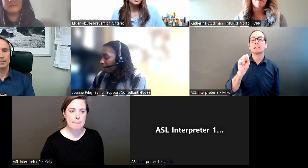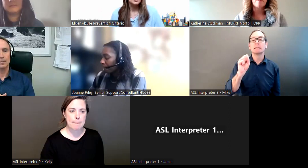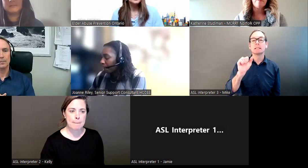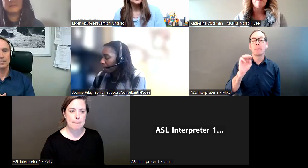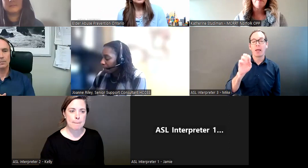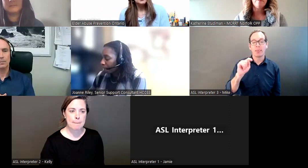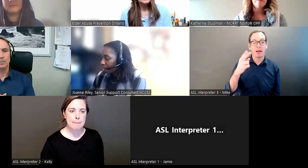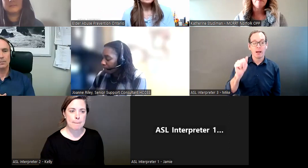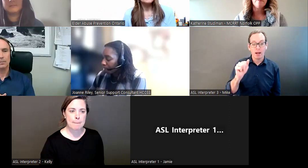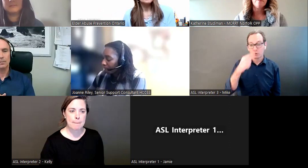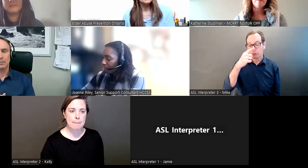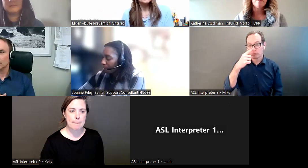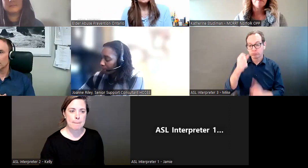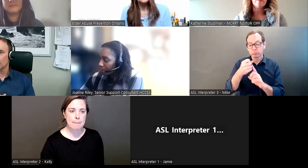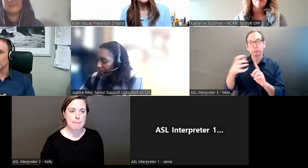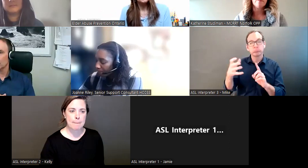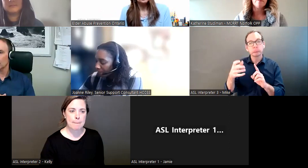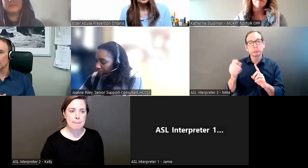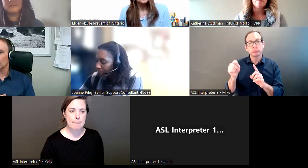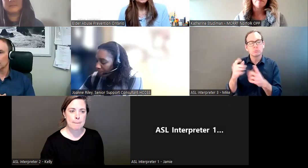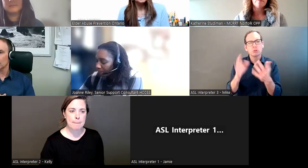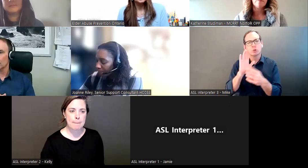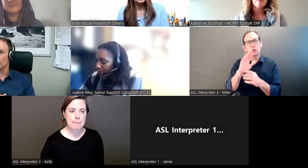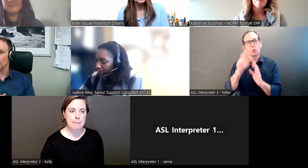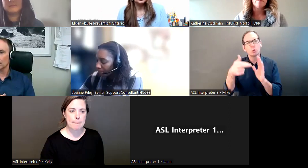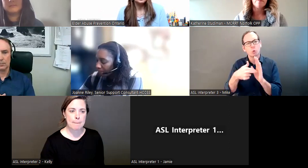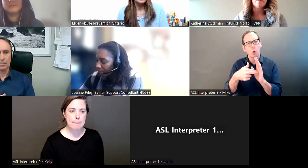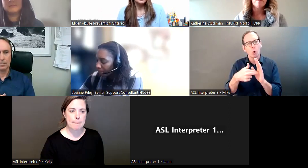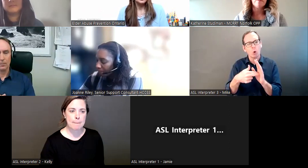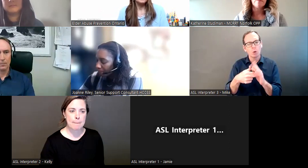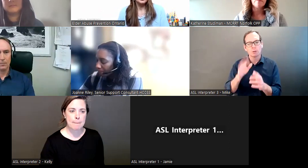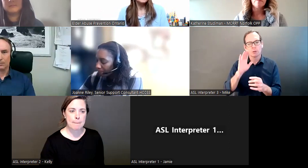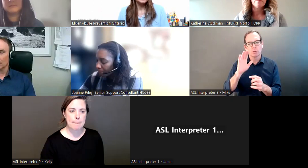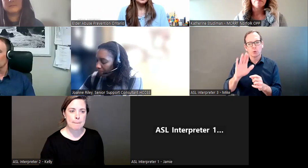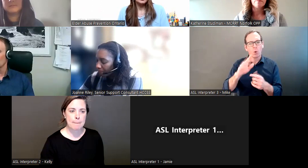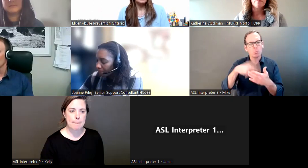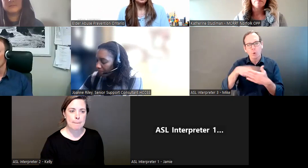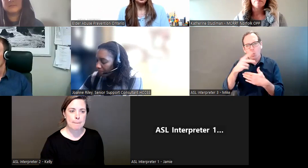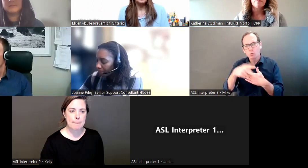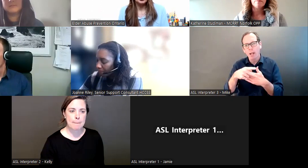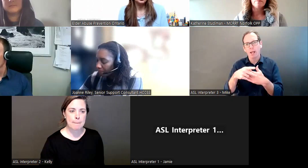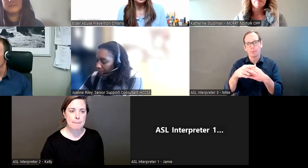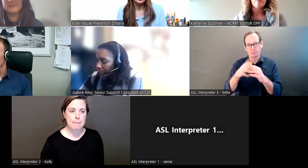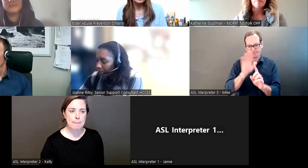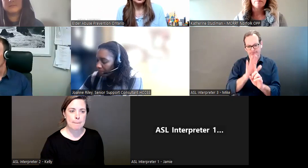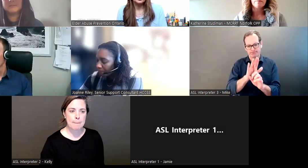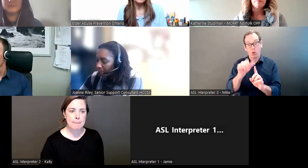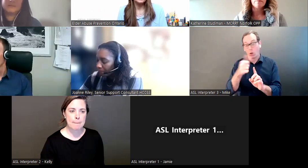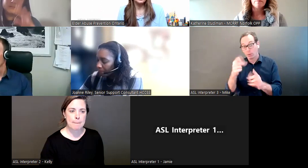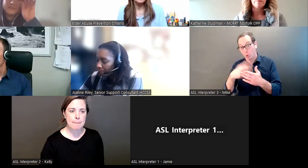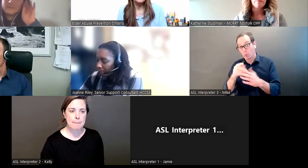CMHA. Is there other programs besides yours, or how you sustain the program that you're